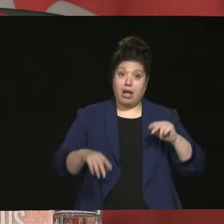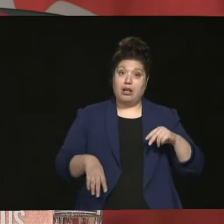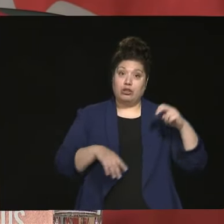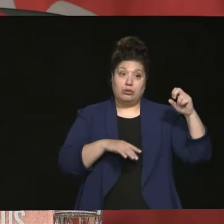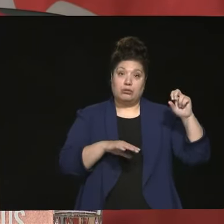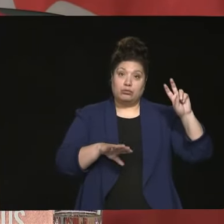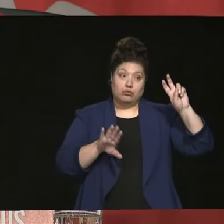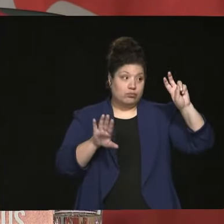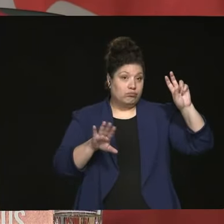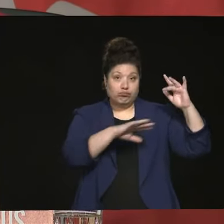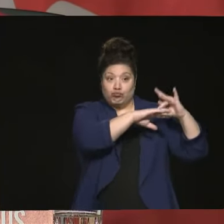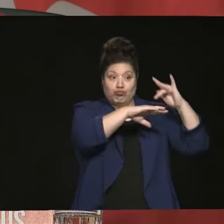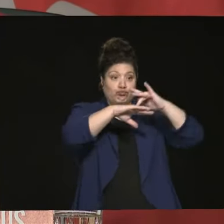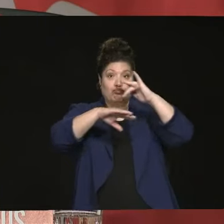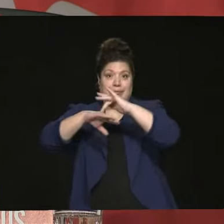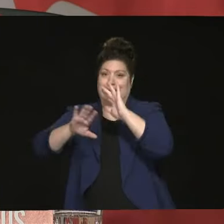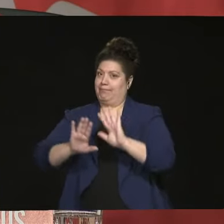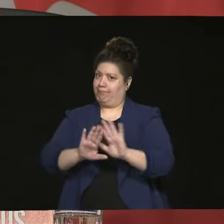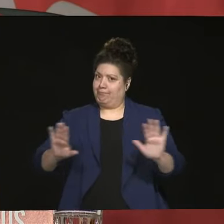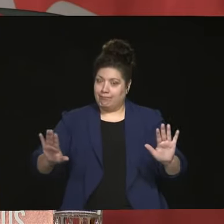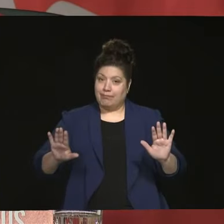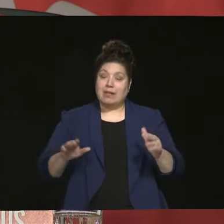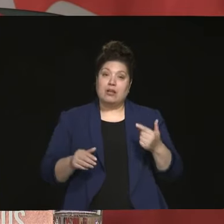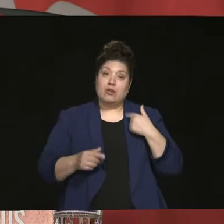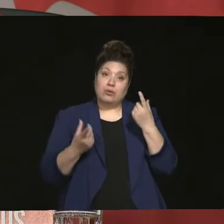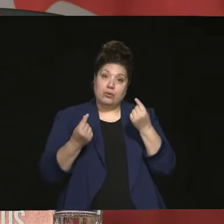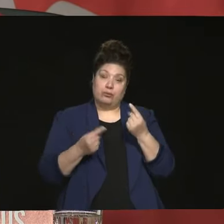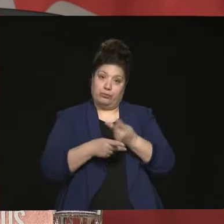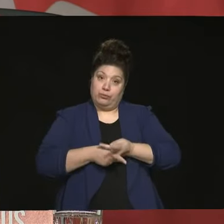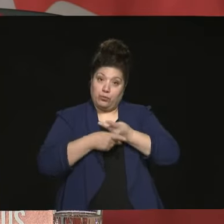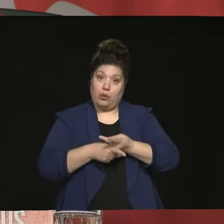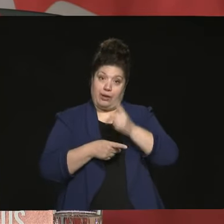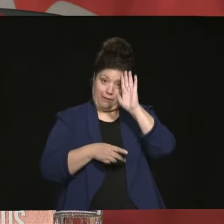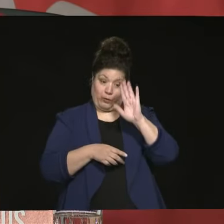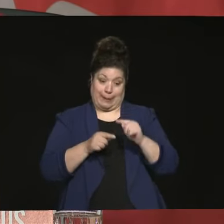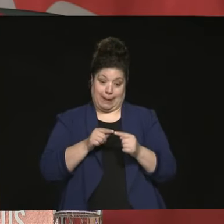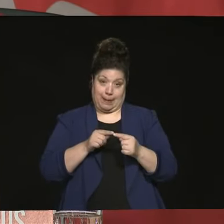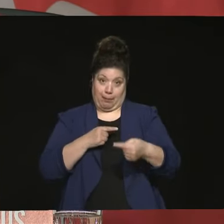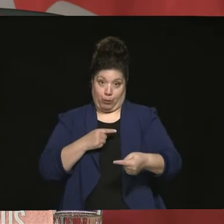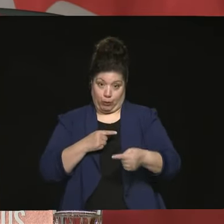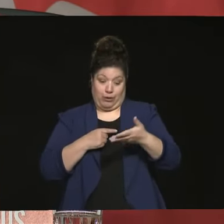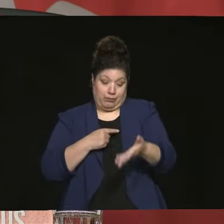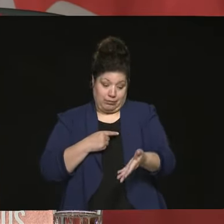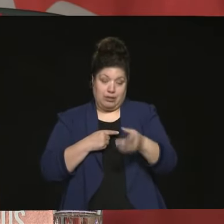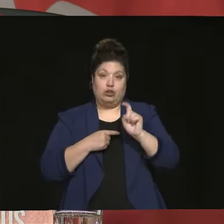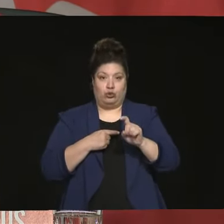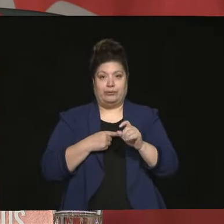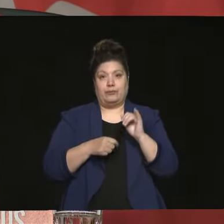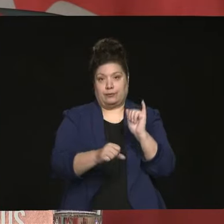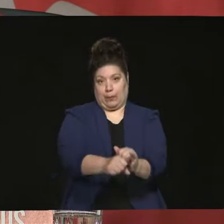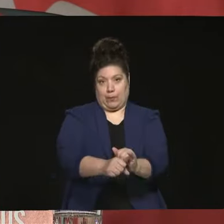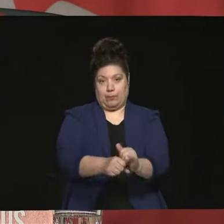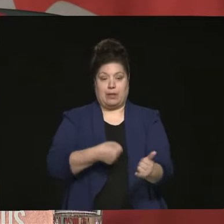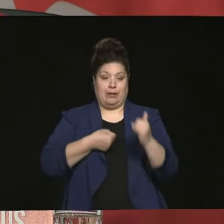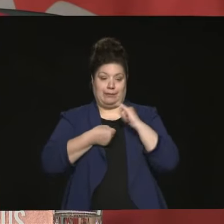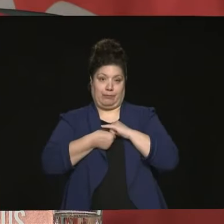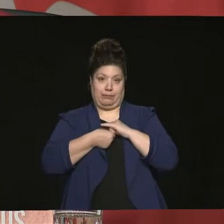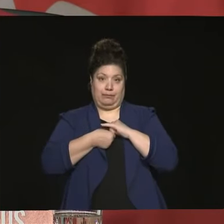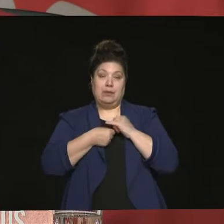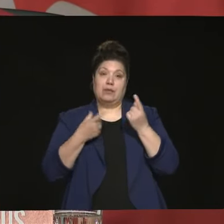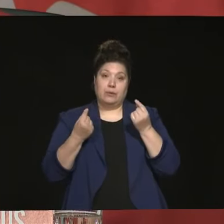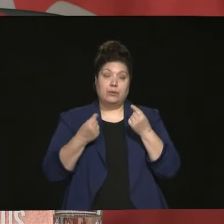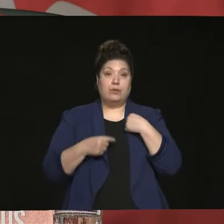do right now is for all of us to be staying at home and to travel only when it is absolutely essential.